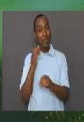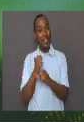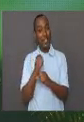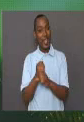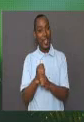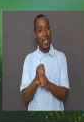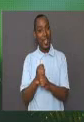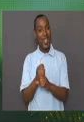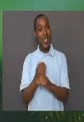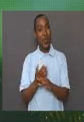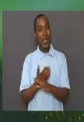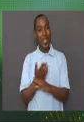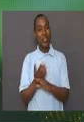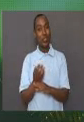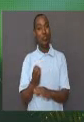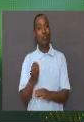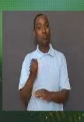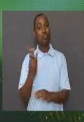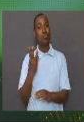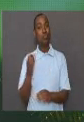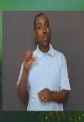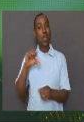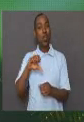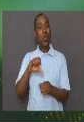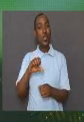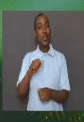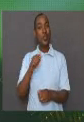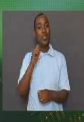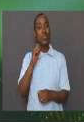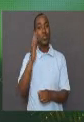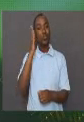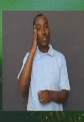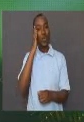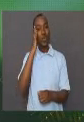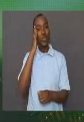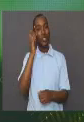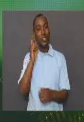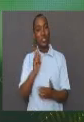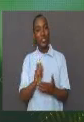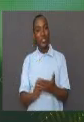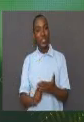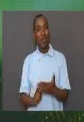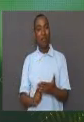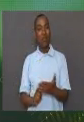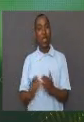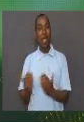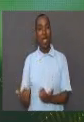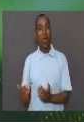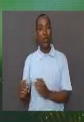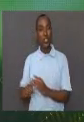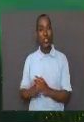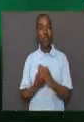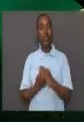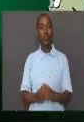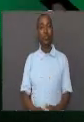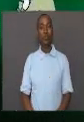Please list as many alcoholic drinks as you can. You may begin now.